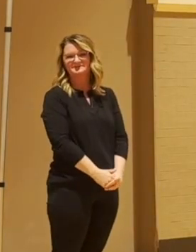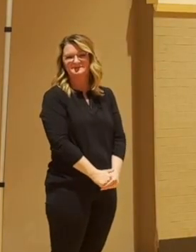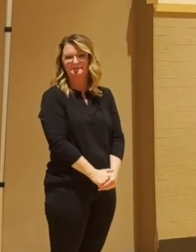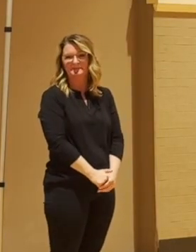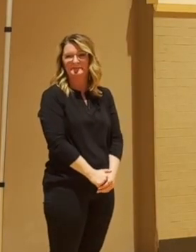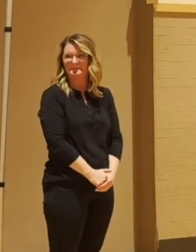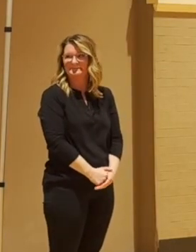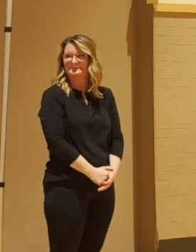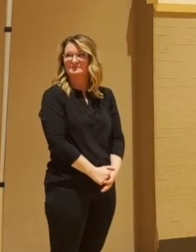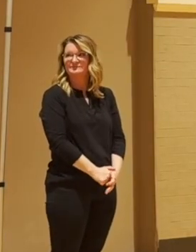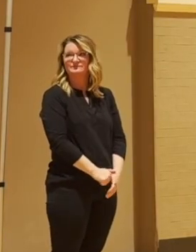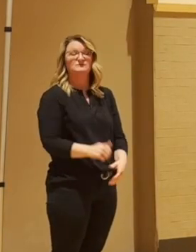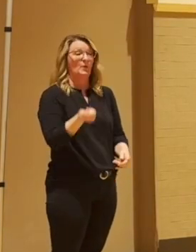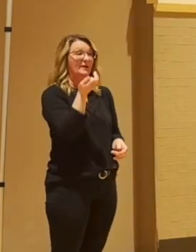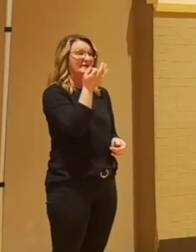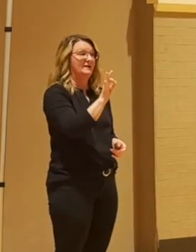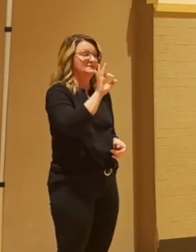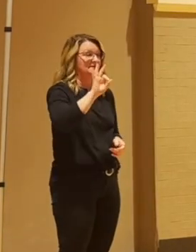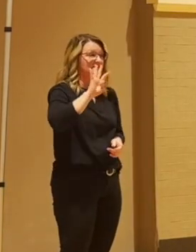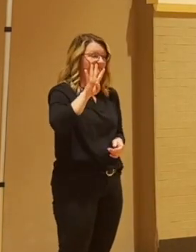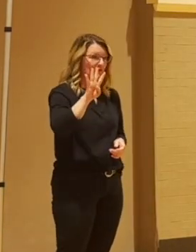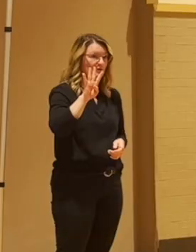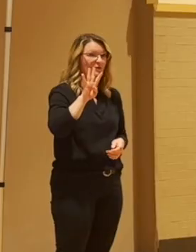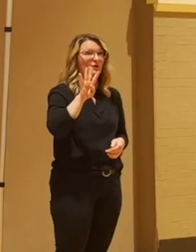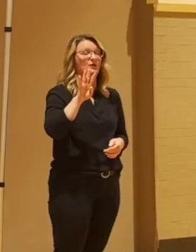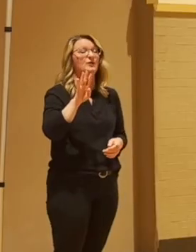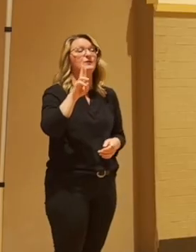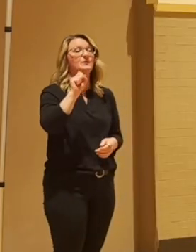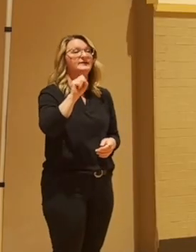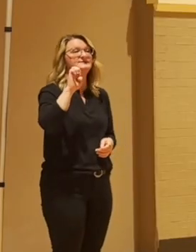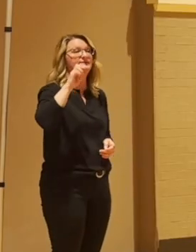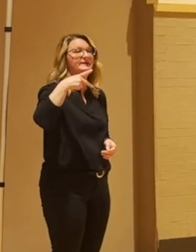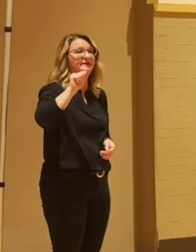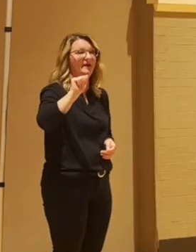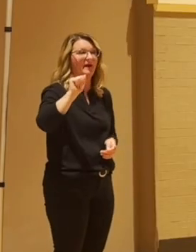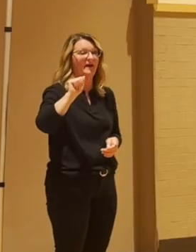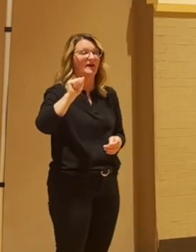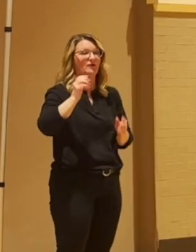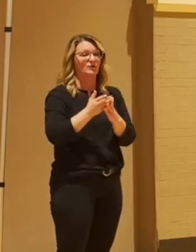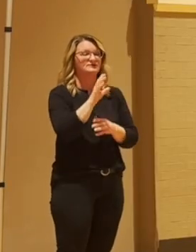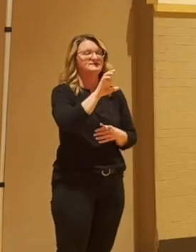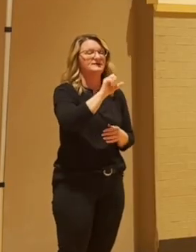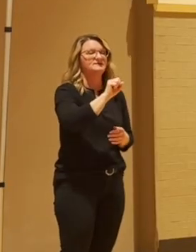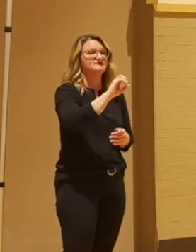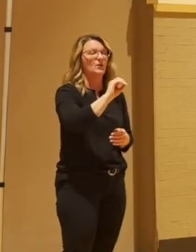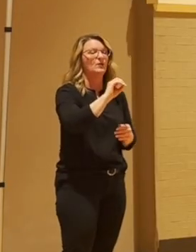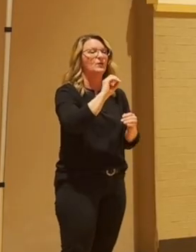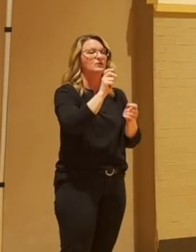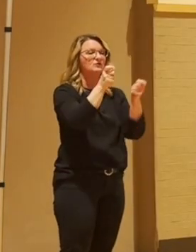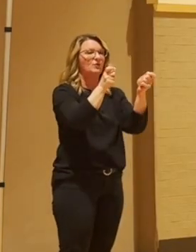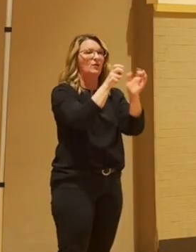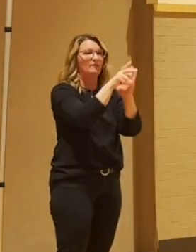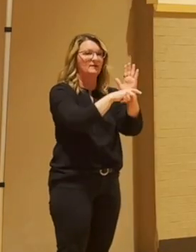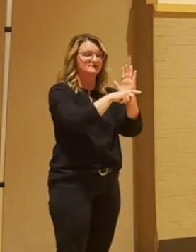So here we are, 1994, the US EPA, through the CSO control policy